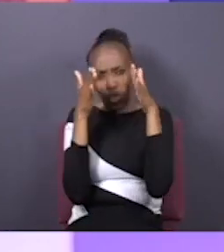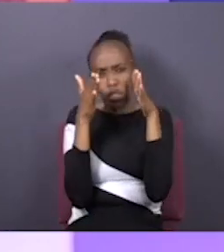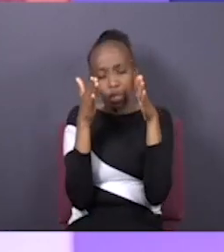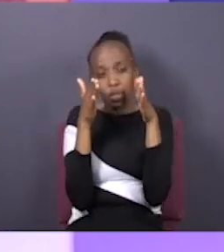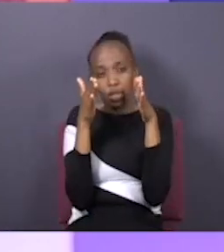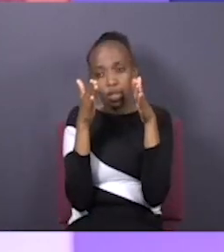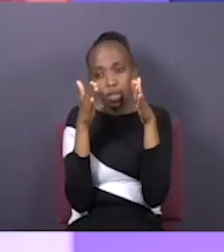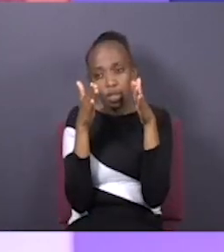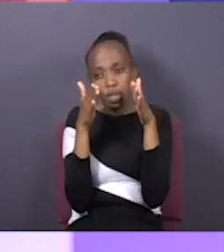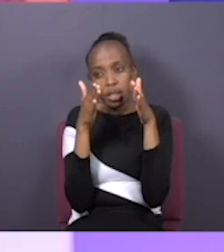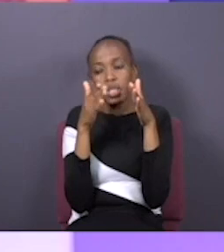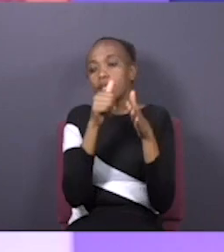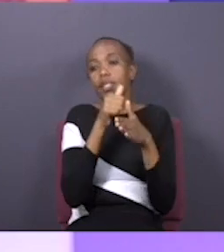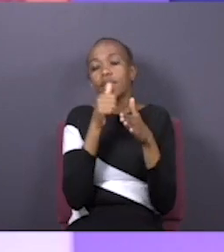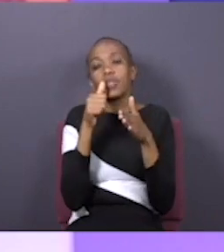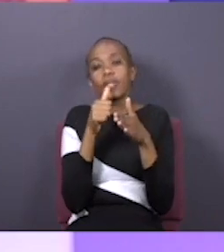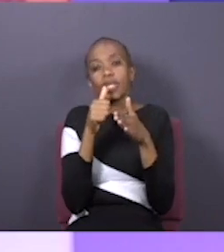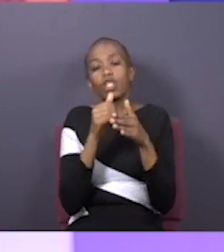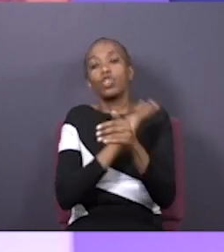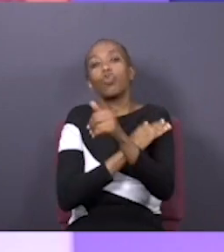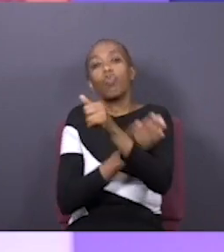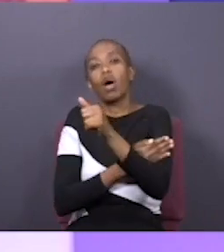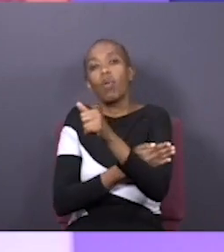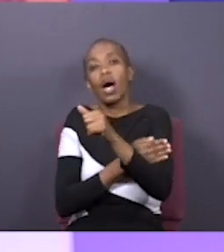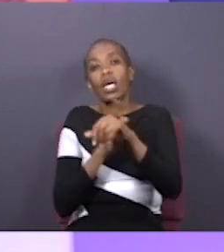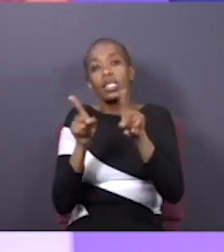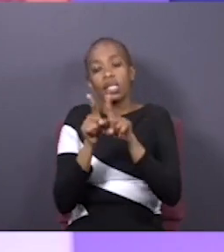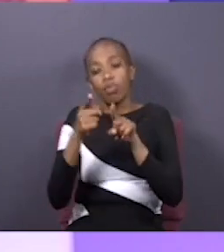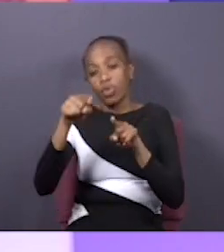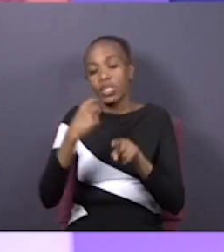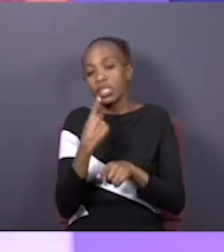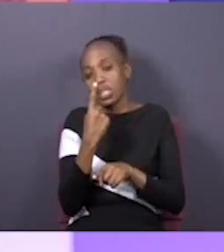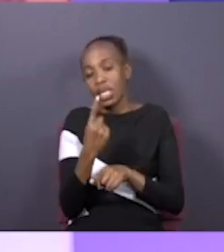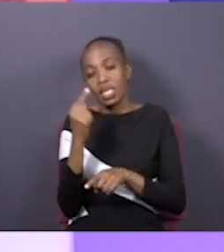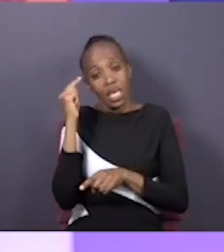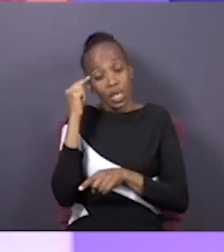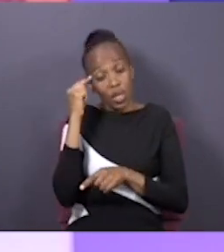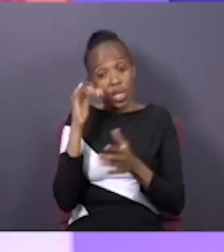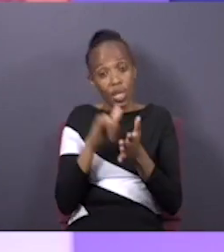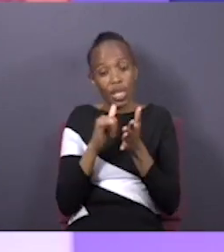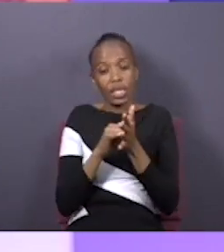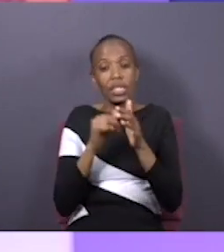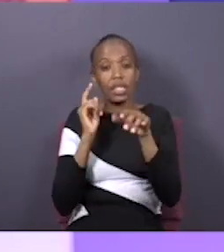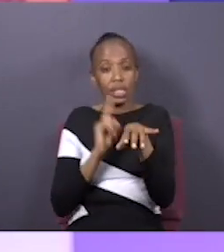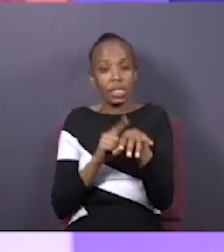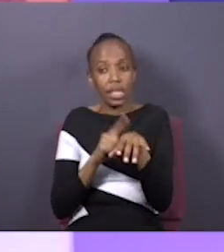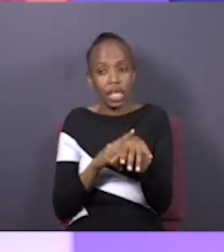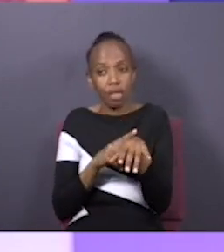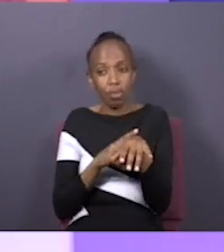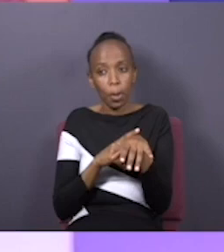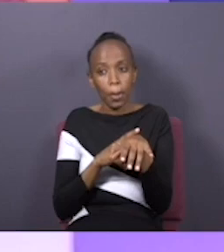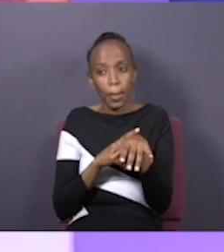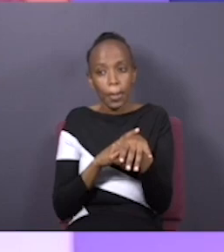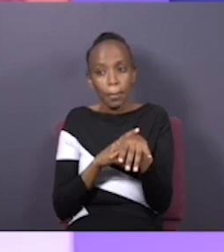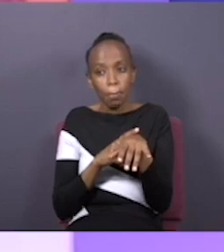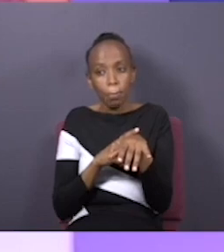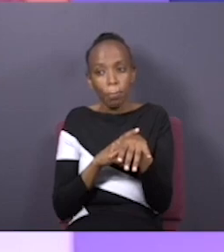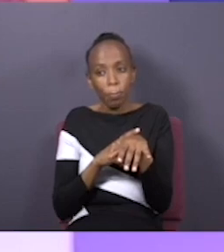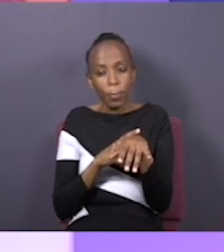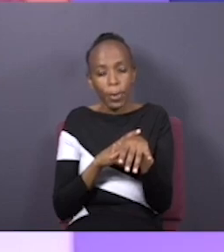concentration is the secret to power, as we have said. Consider that when a lens is